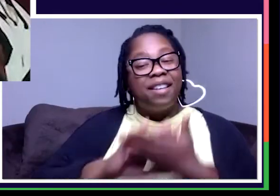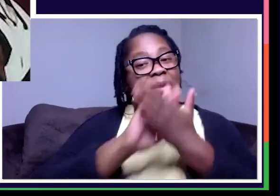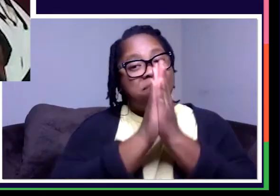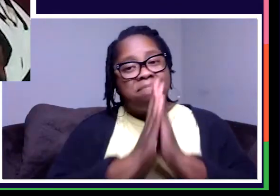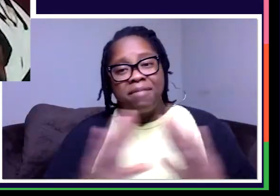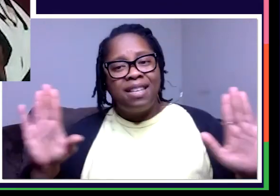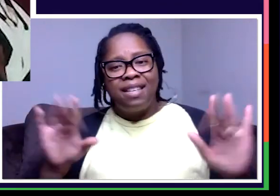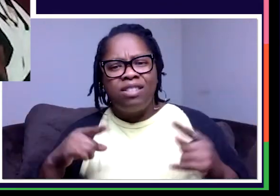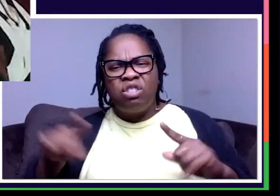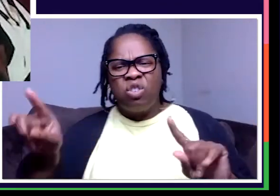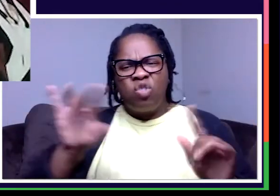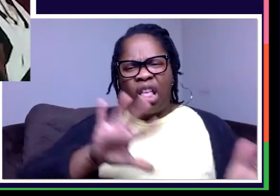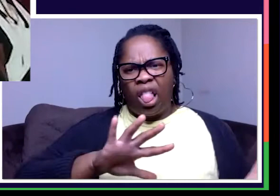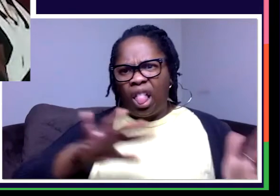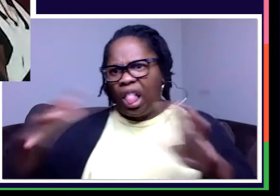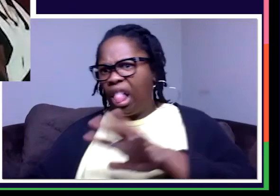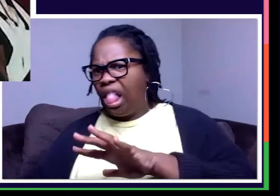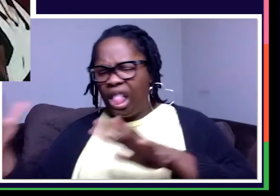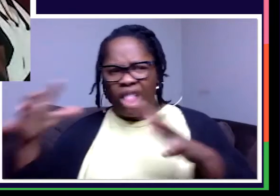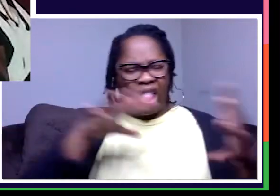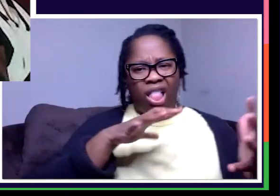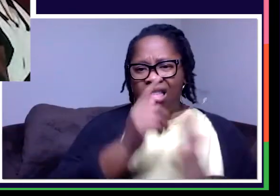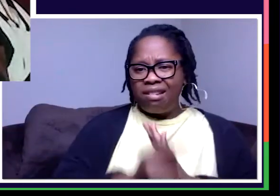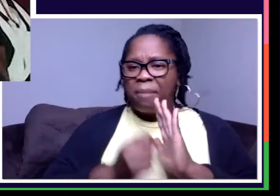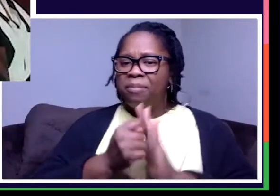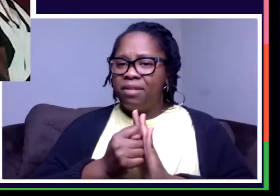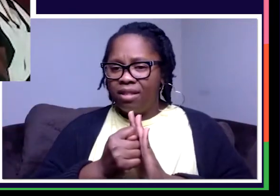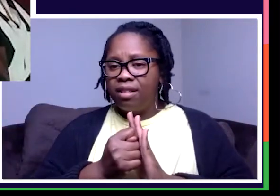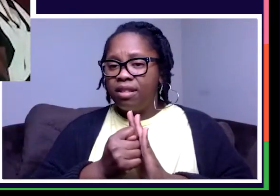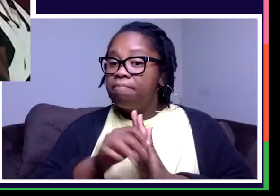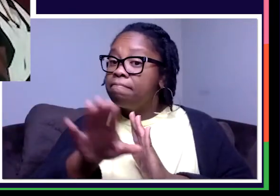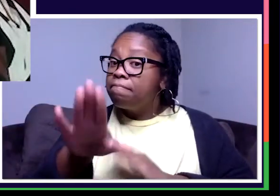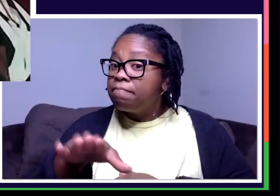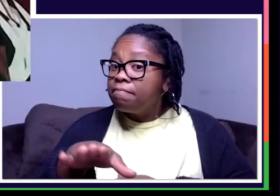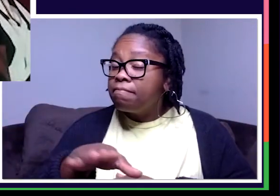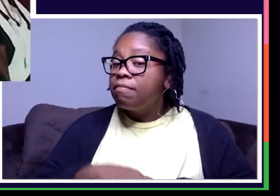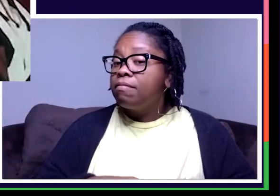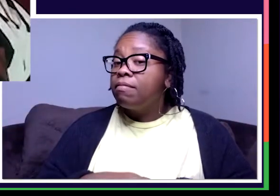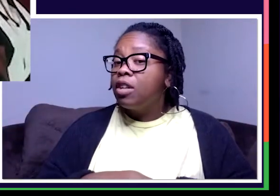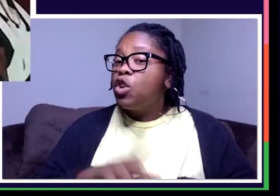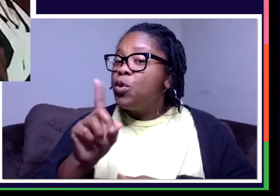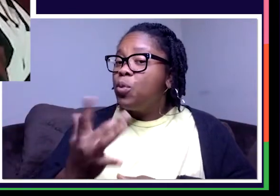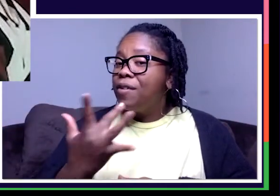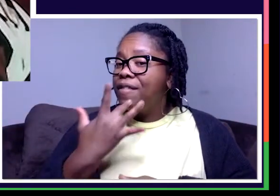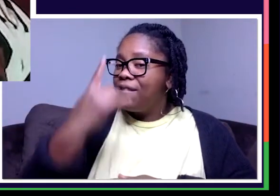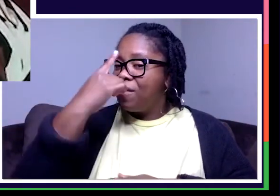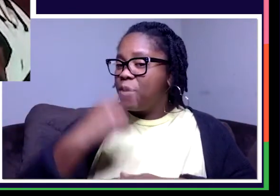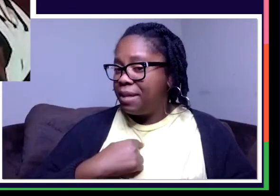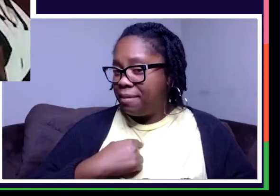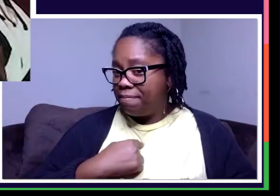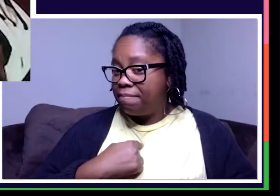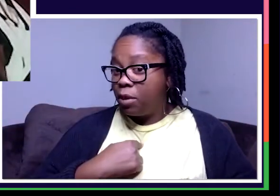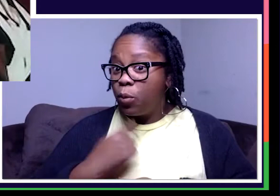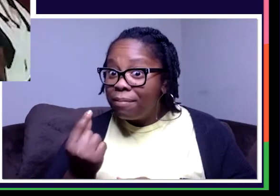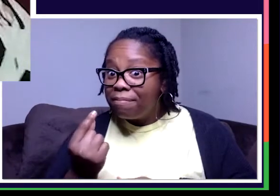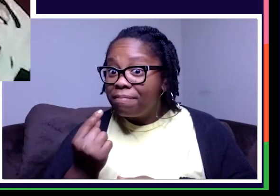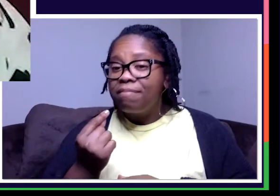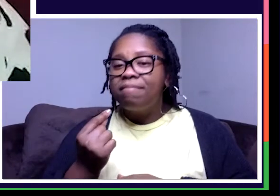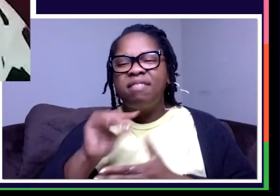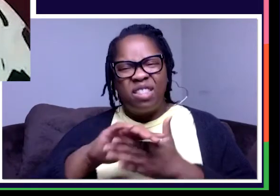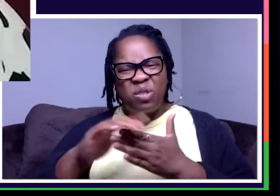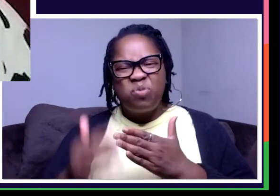and peace in these uncertain times. And do me a favor,